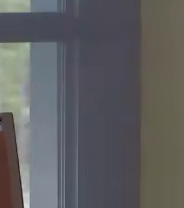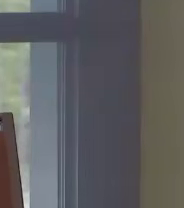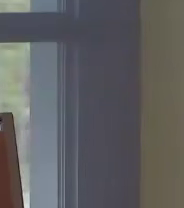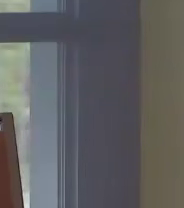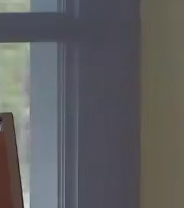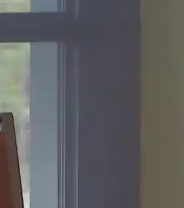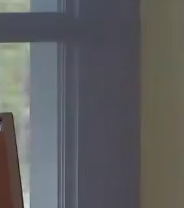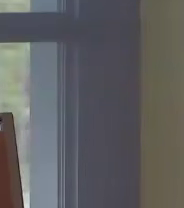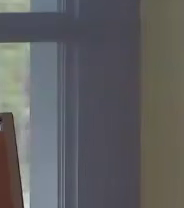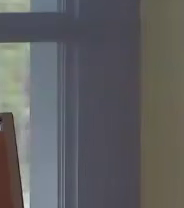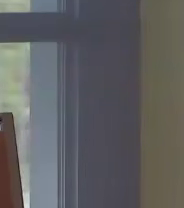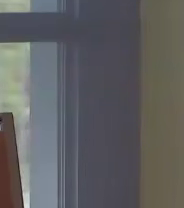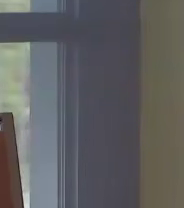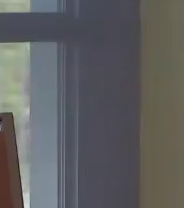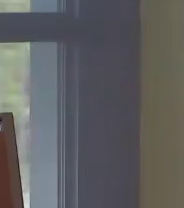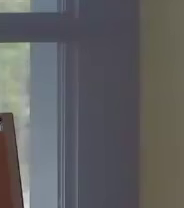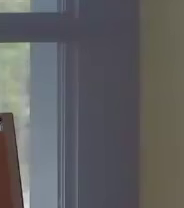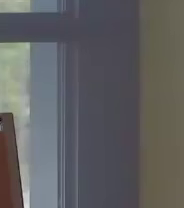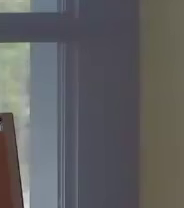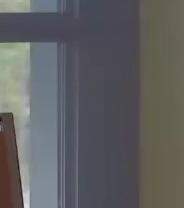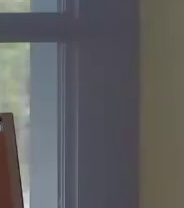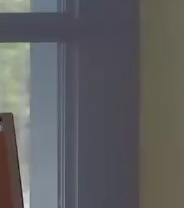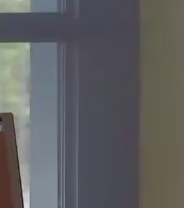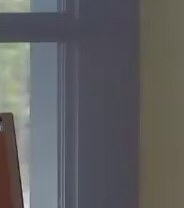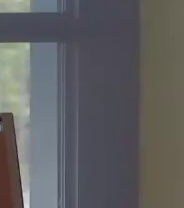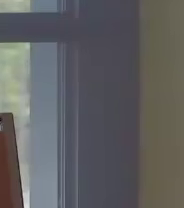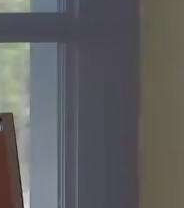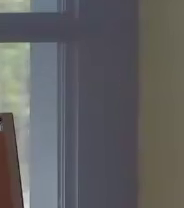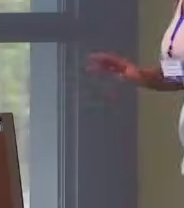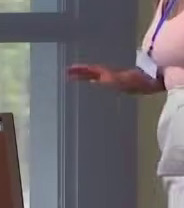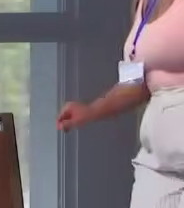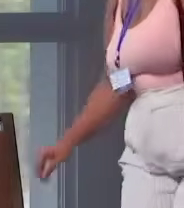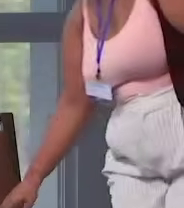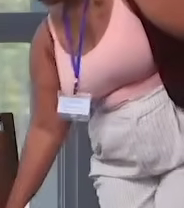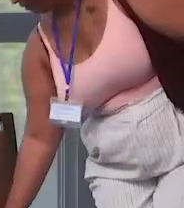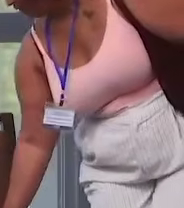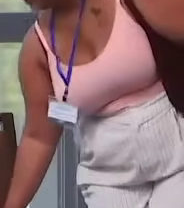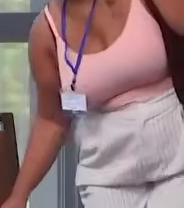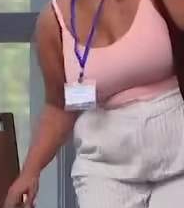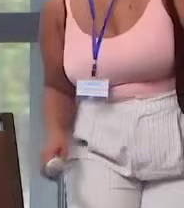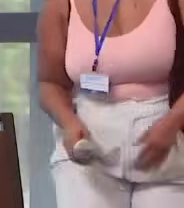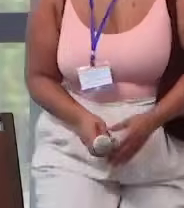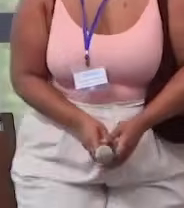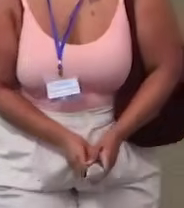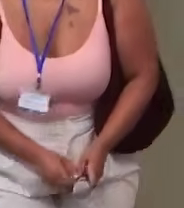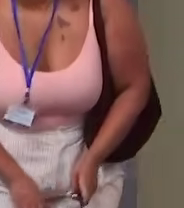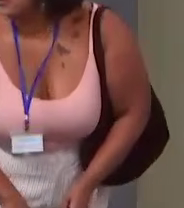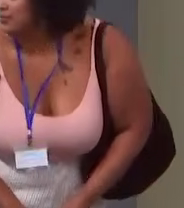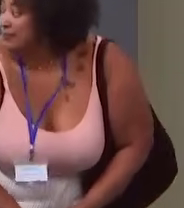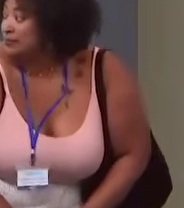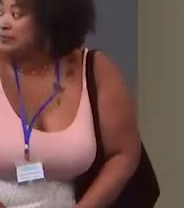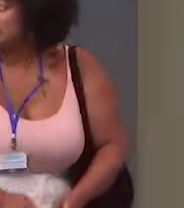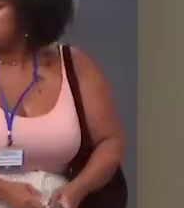as, these lovely ladies, that, we didn't let this disease detour us in